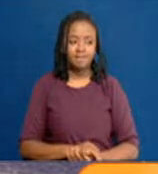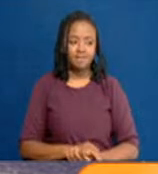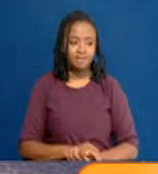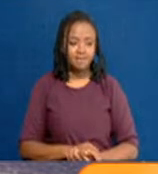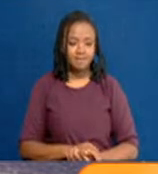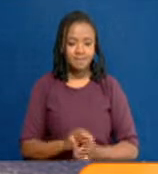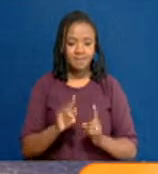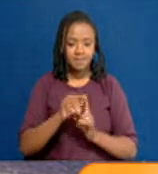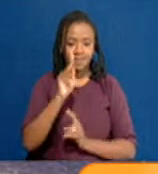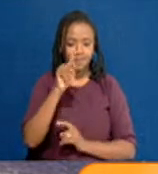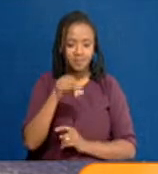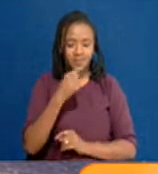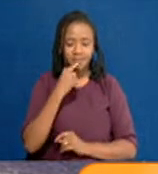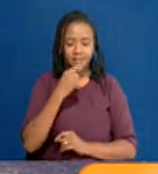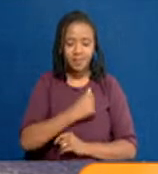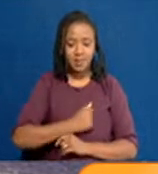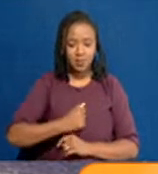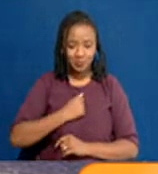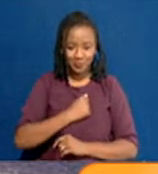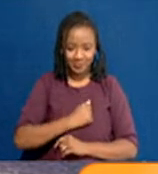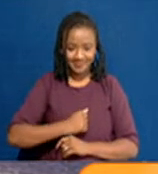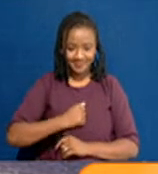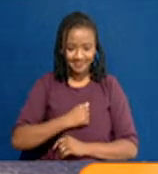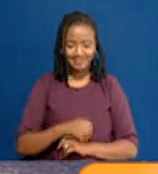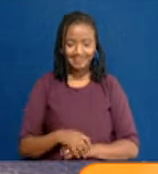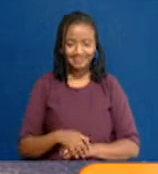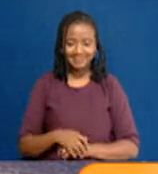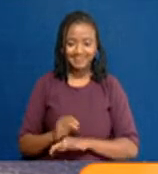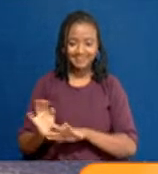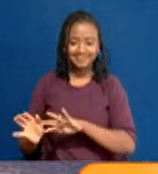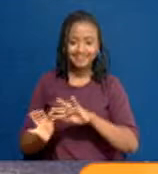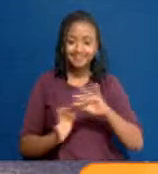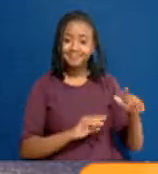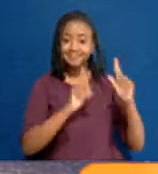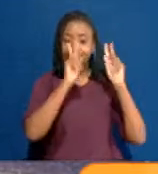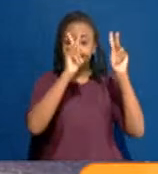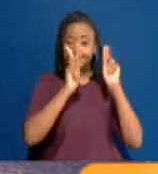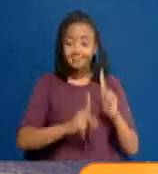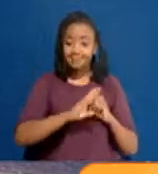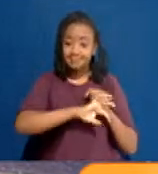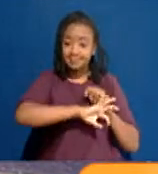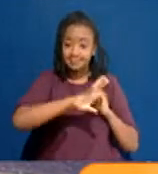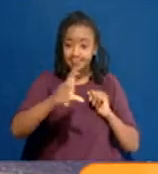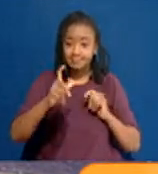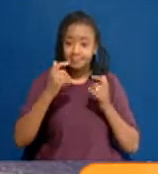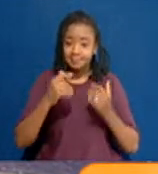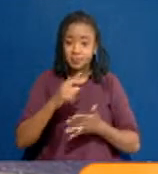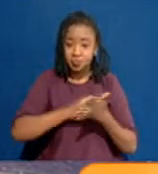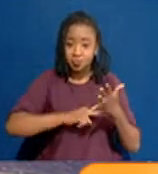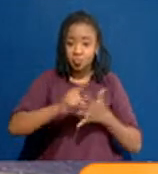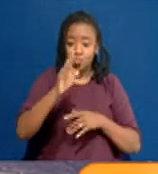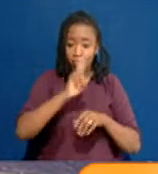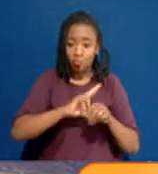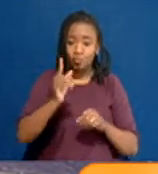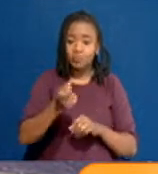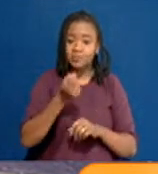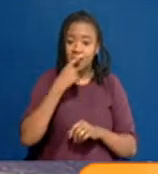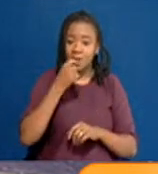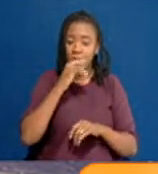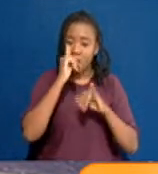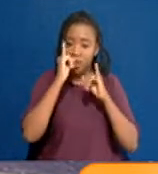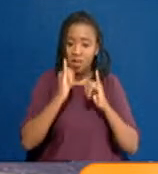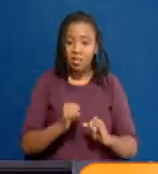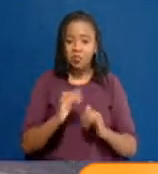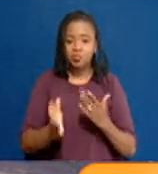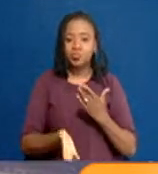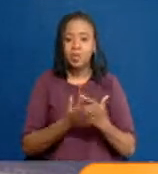to the passengers and crew on board. To another story now, Kisumu County has rolled out the use of a new drug for the treatment of